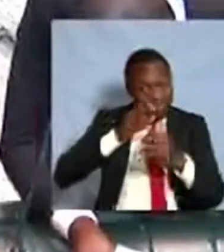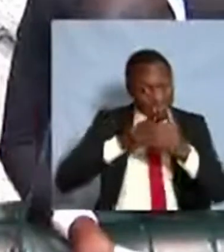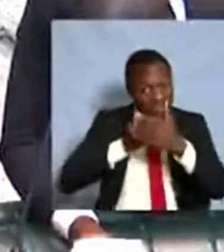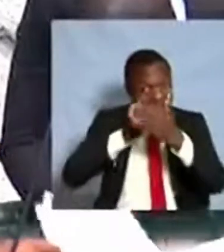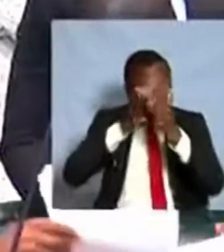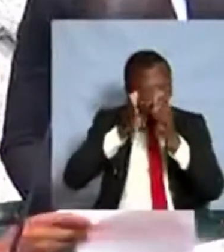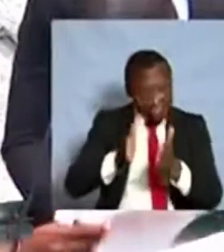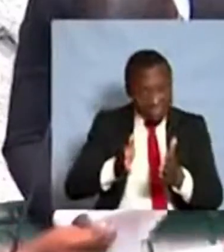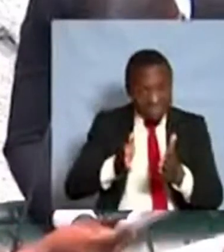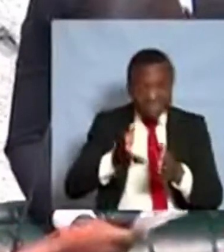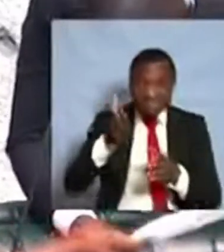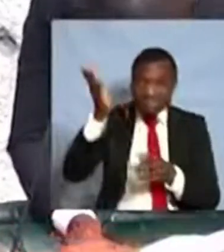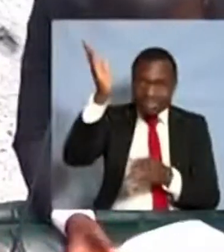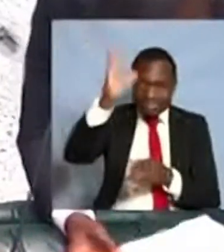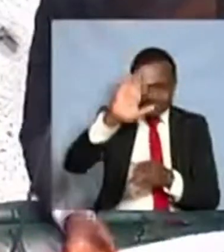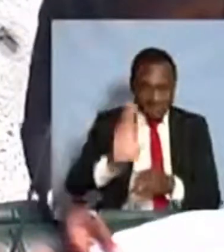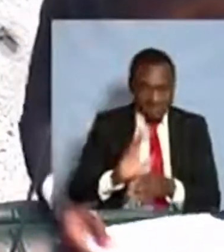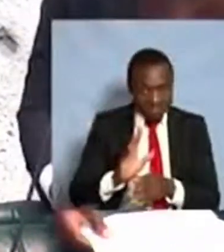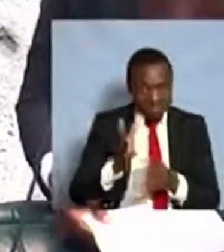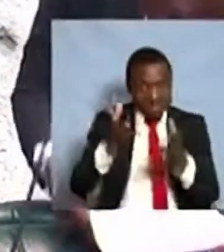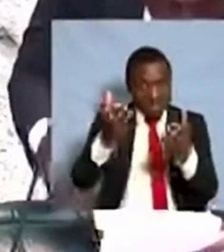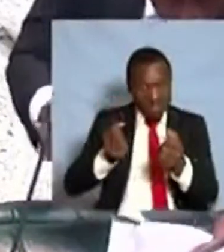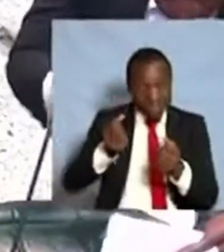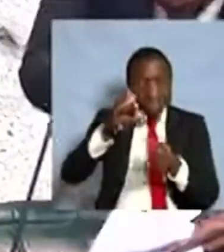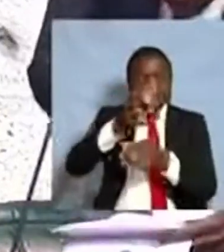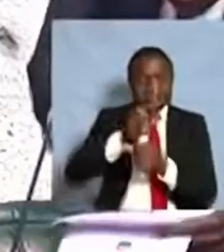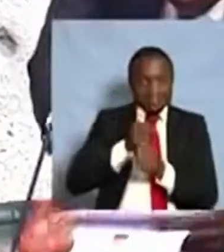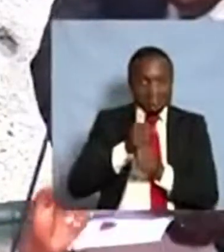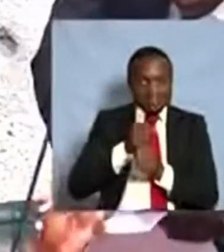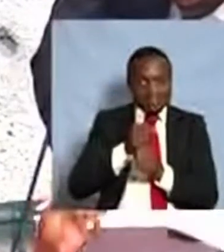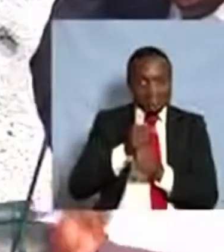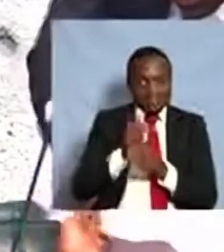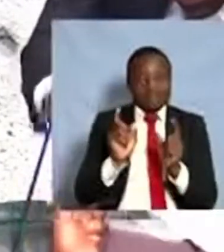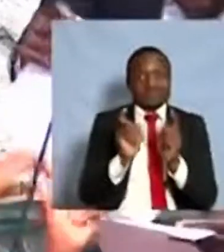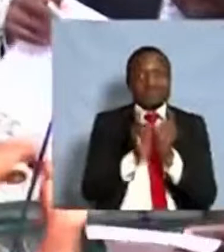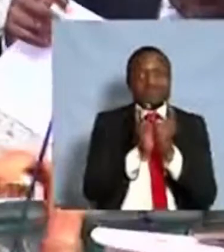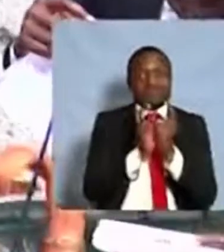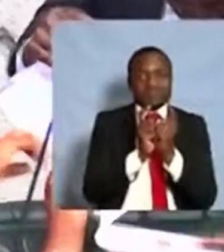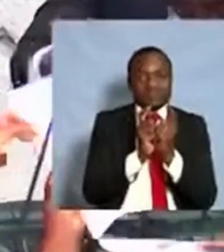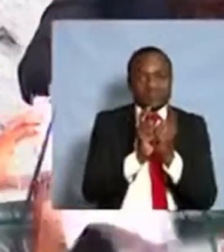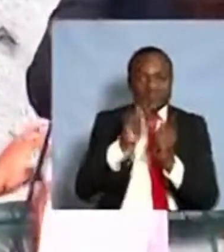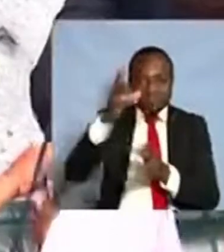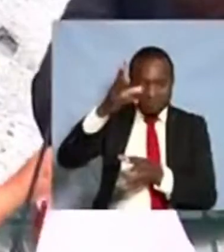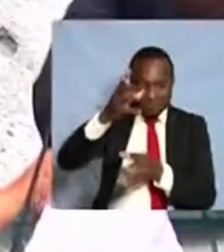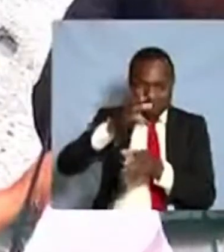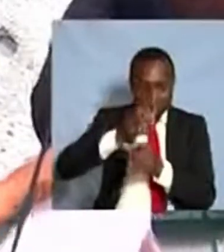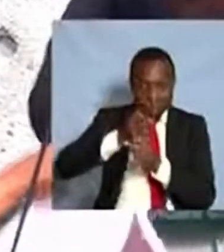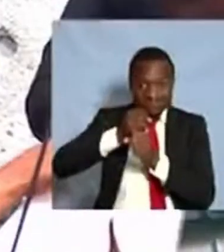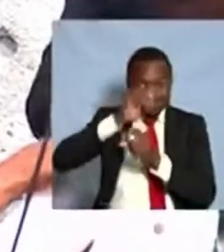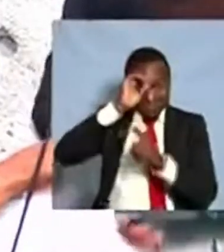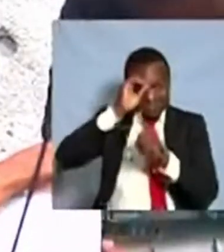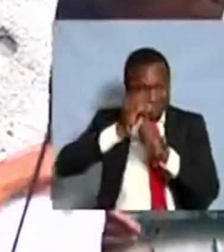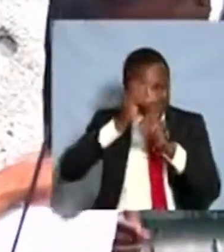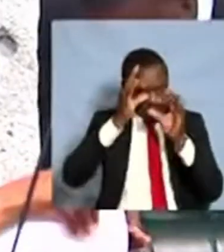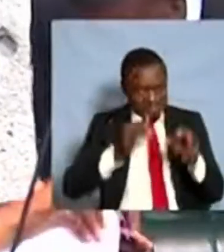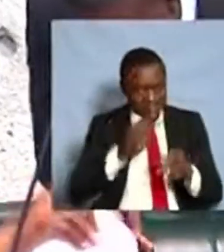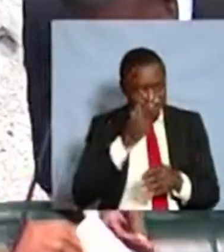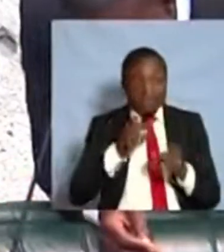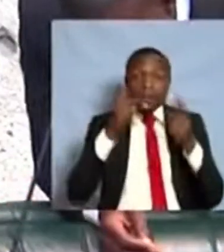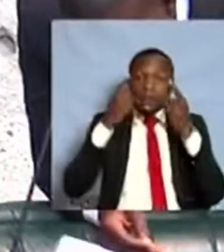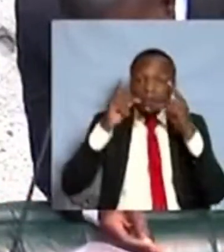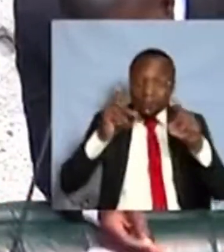masters never wanted them actually to achieve or to meet the intended goals. When you look at the Public Order